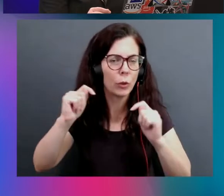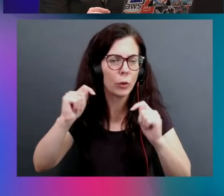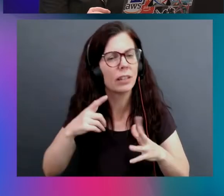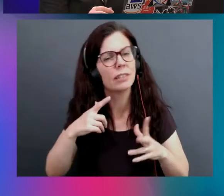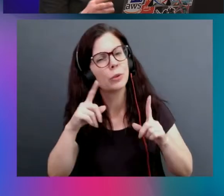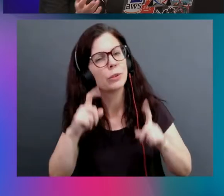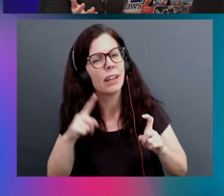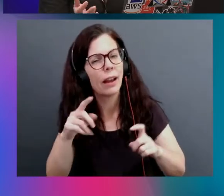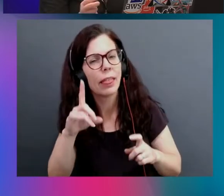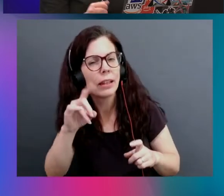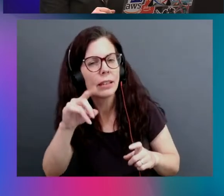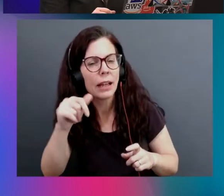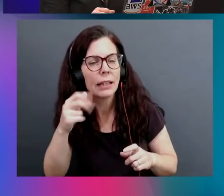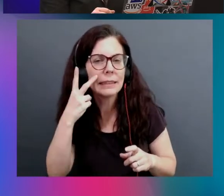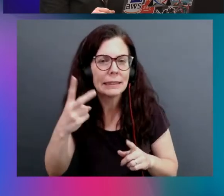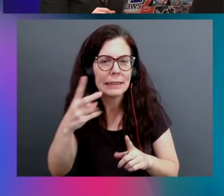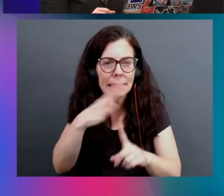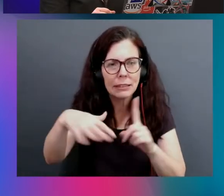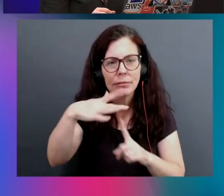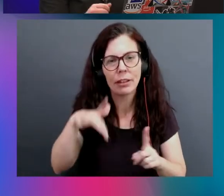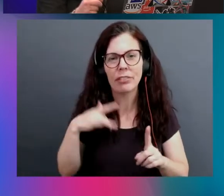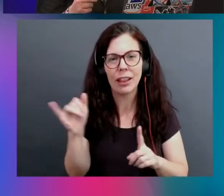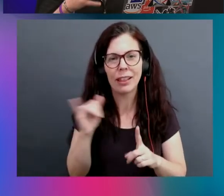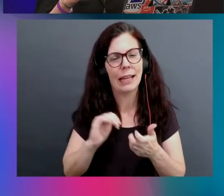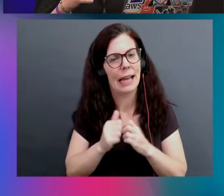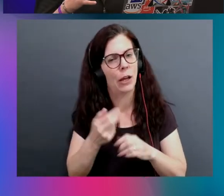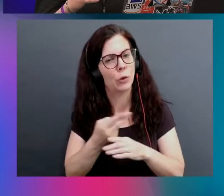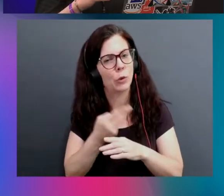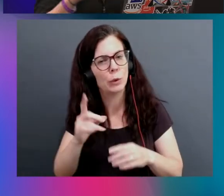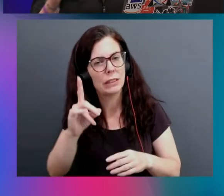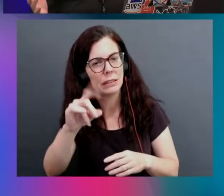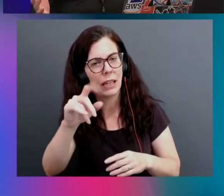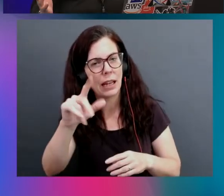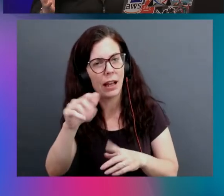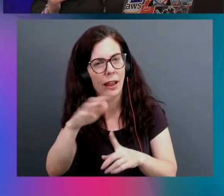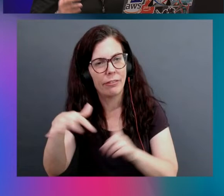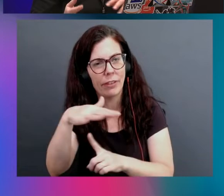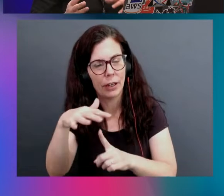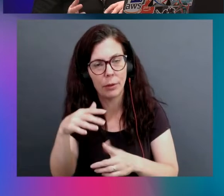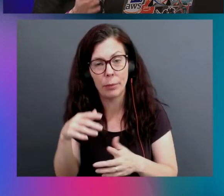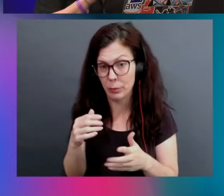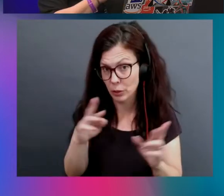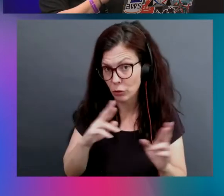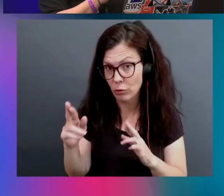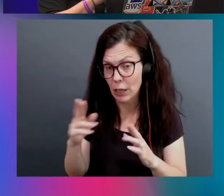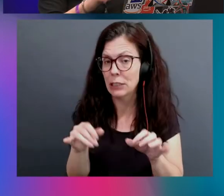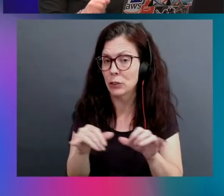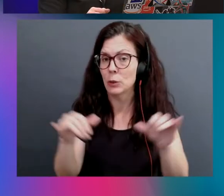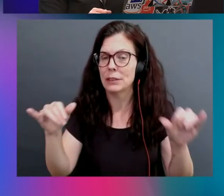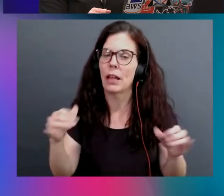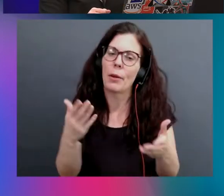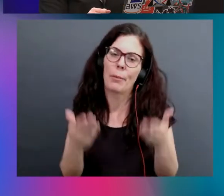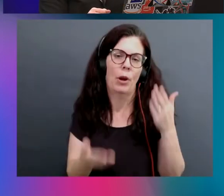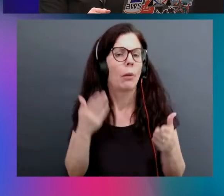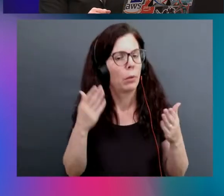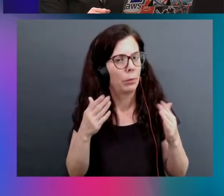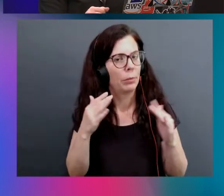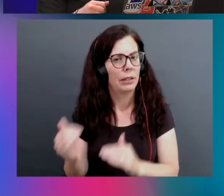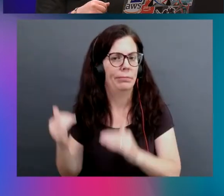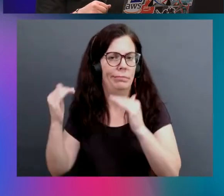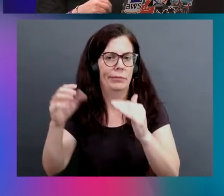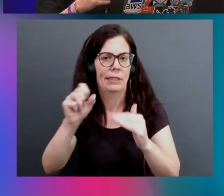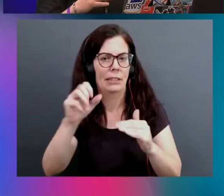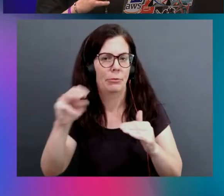the environment is like, what the data's like, and how to use it. When you're ready to do something at scale, you probably want to graduate up to SageMaker